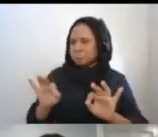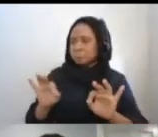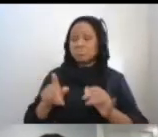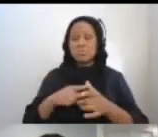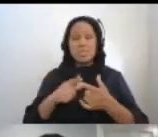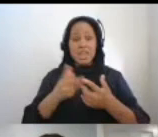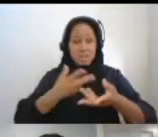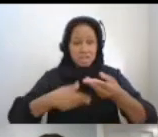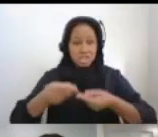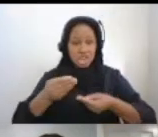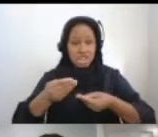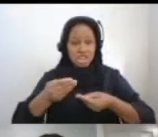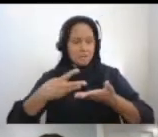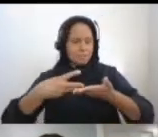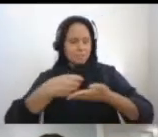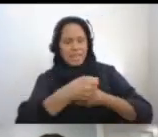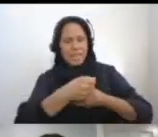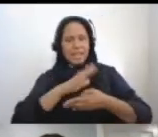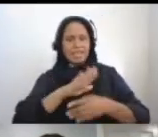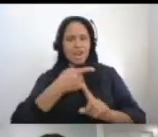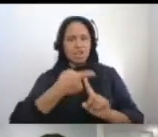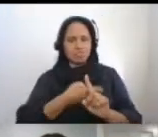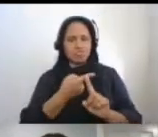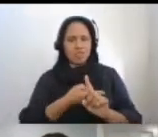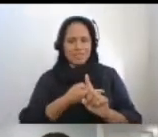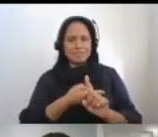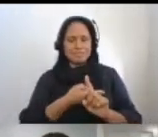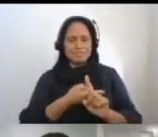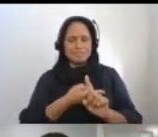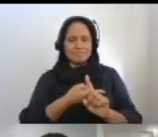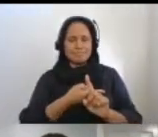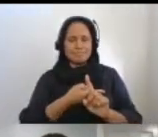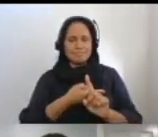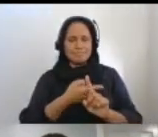rent is paid for, and they have a little